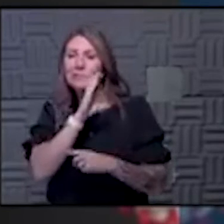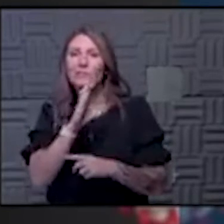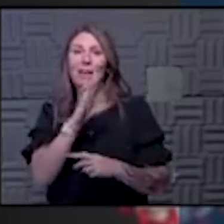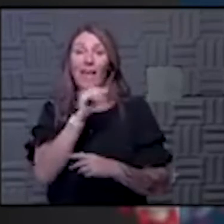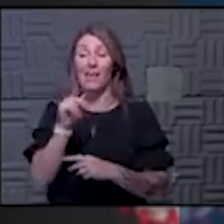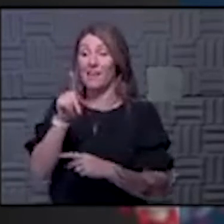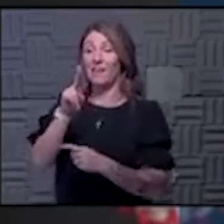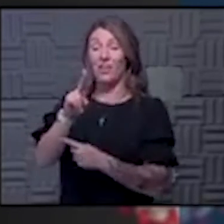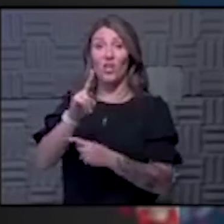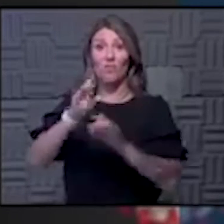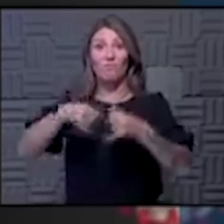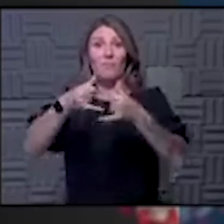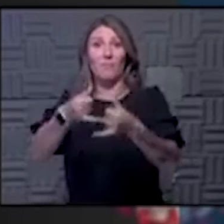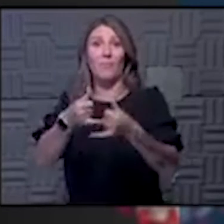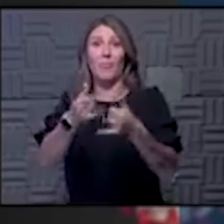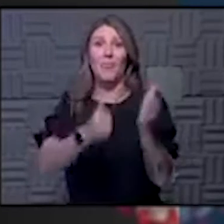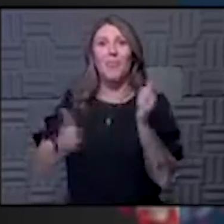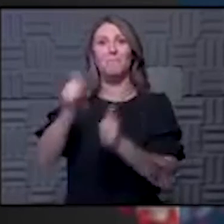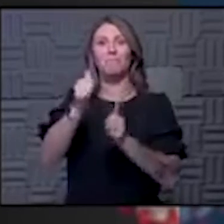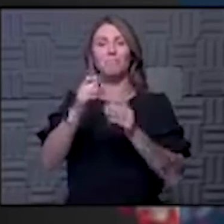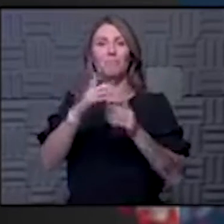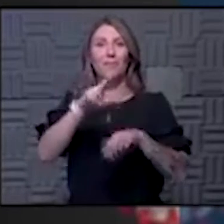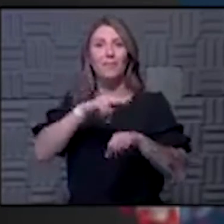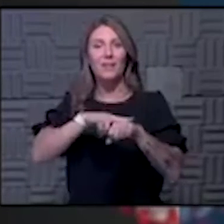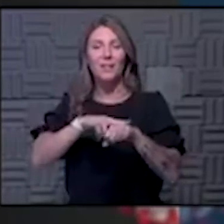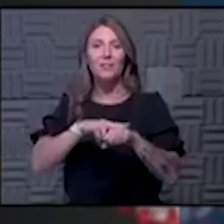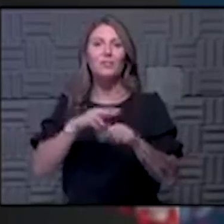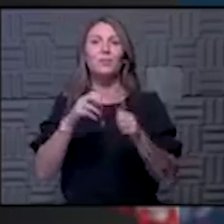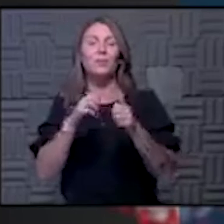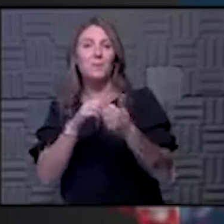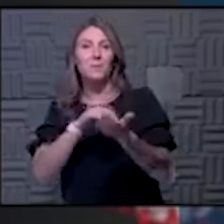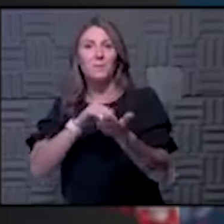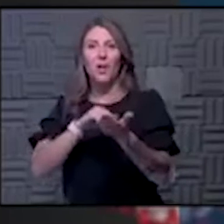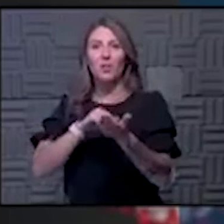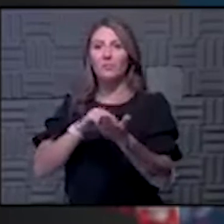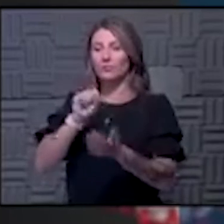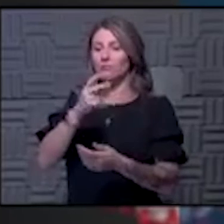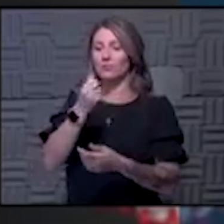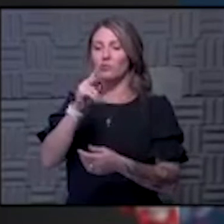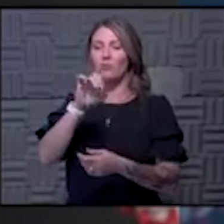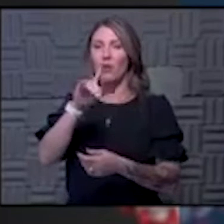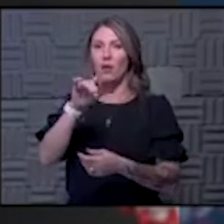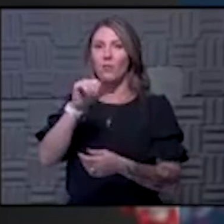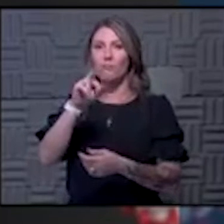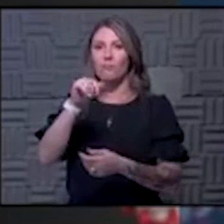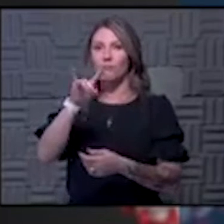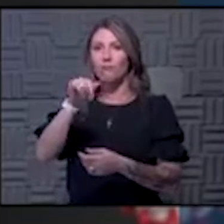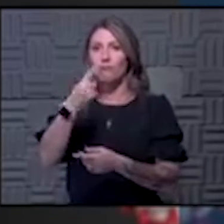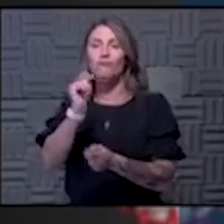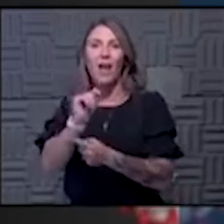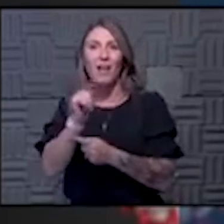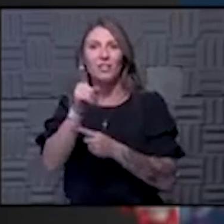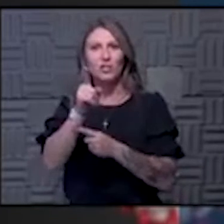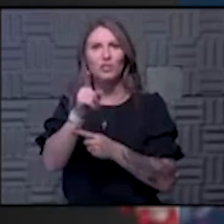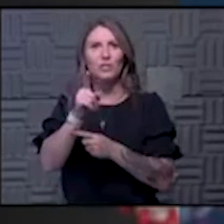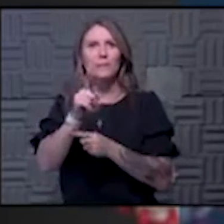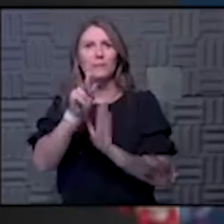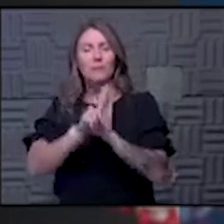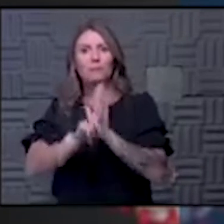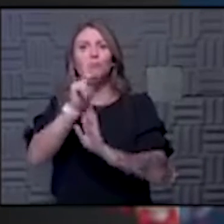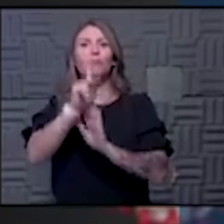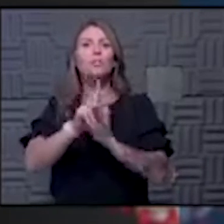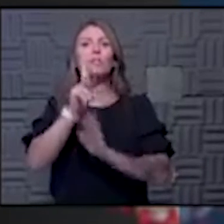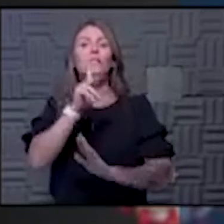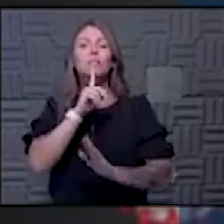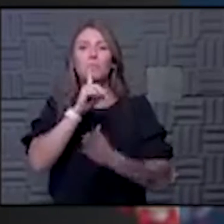and is leading the nation with our best practices. Dr. Shauna Wright, a licensed psychologist, is the principal investigator for KU Medical Center on